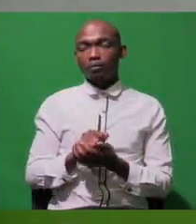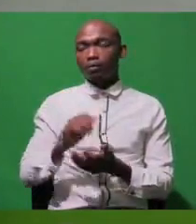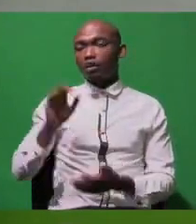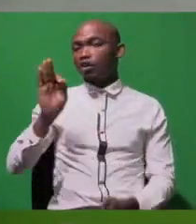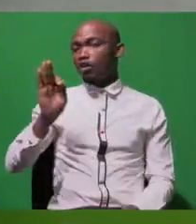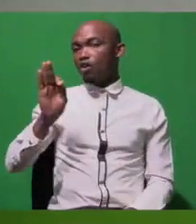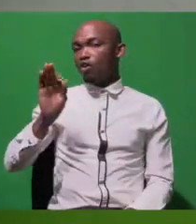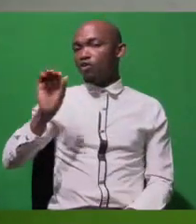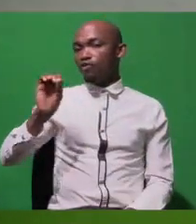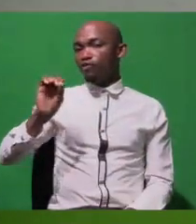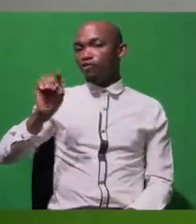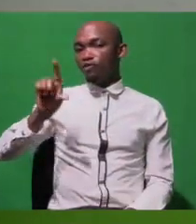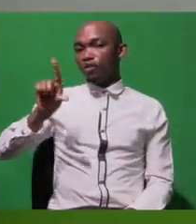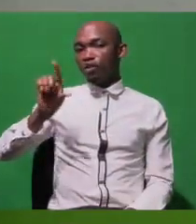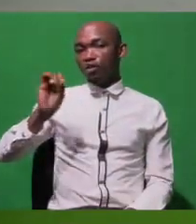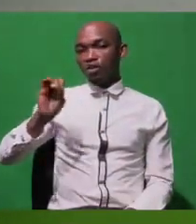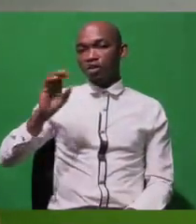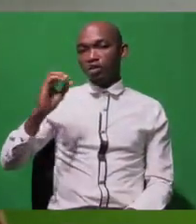folio,